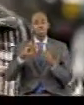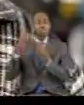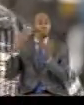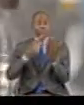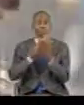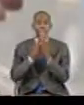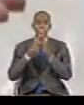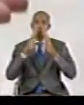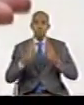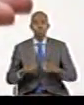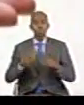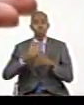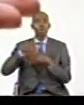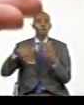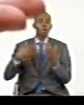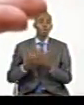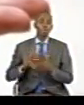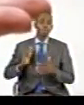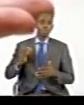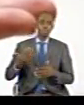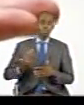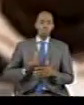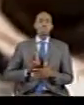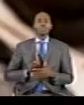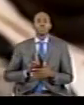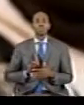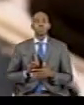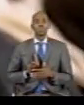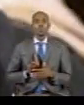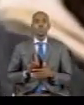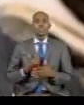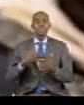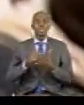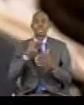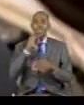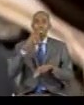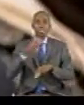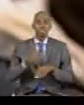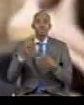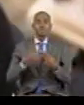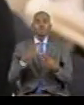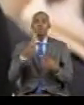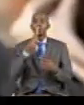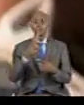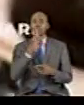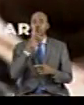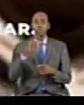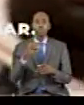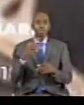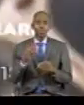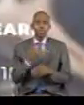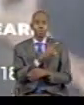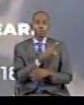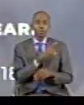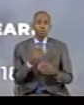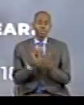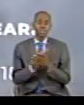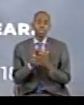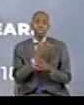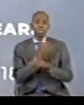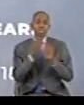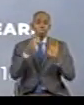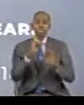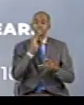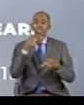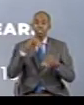troubled souls and heal a divided world. It is time to reassure the world that our Savior is still in charge, and He has